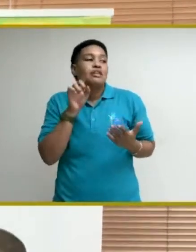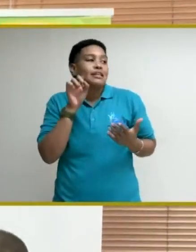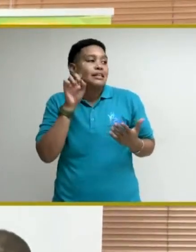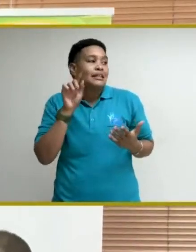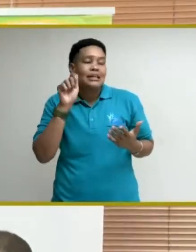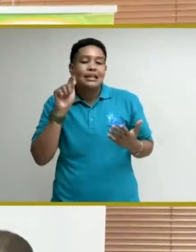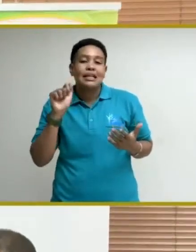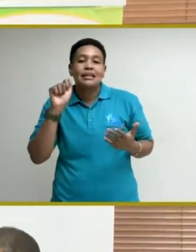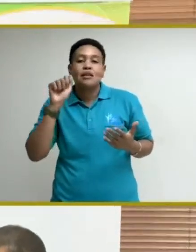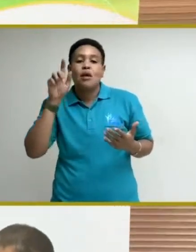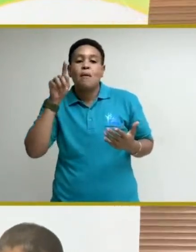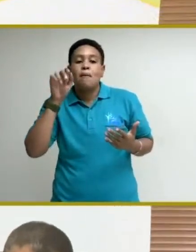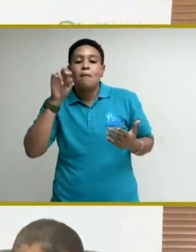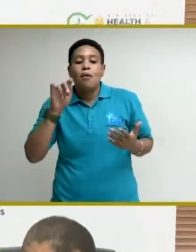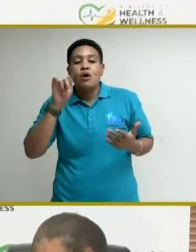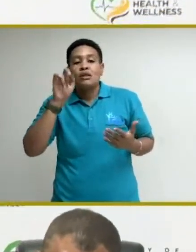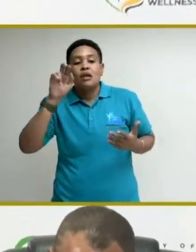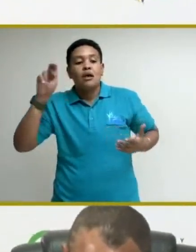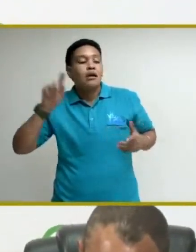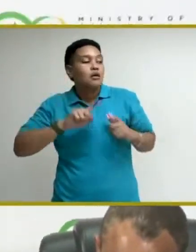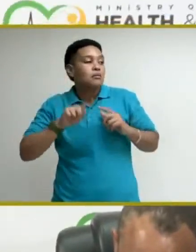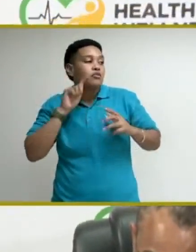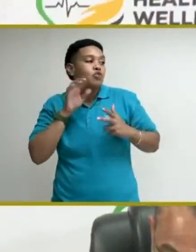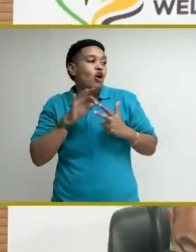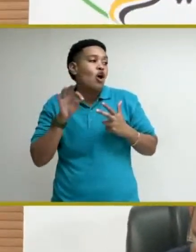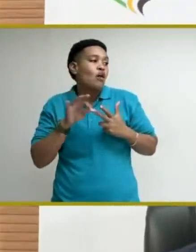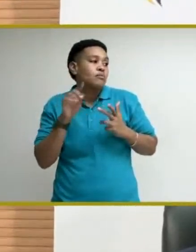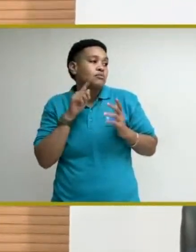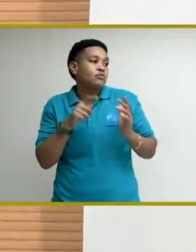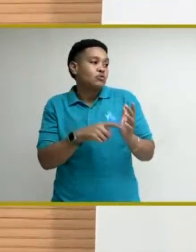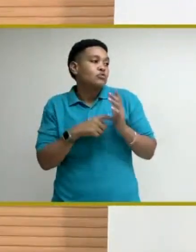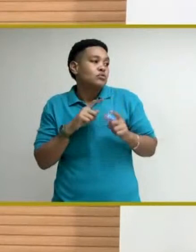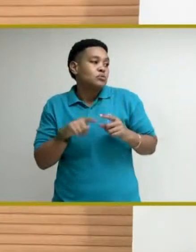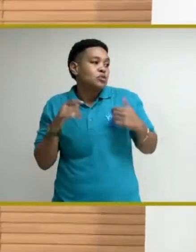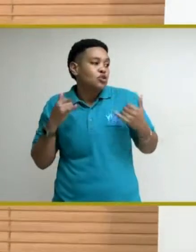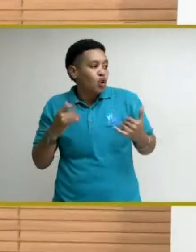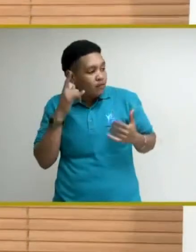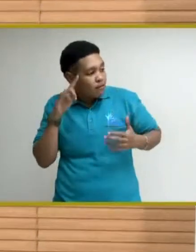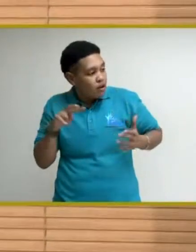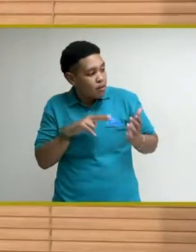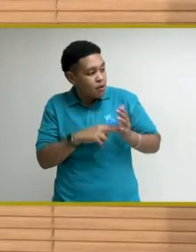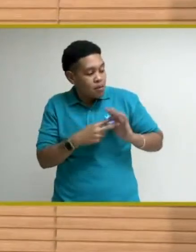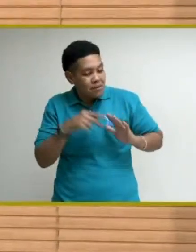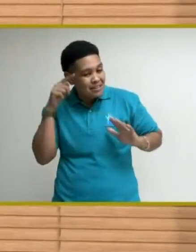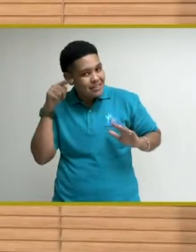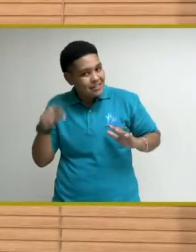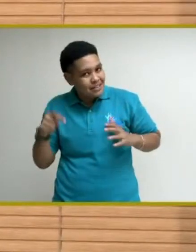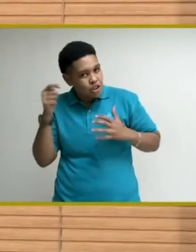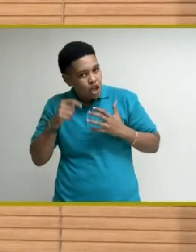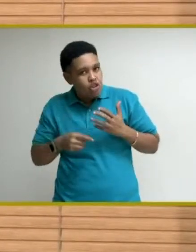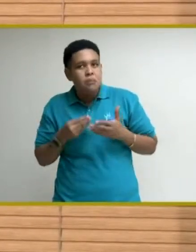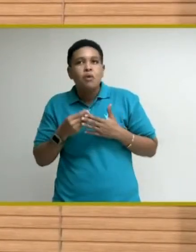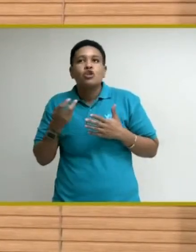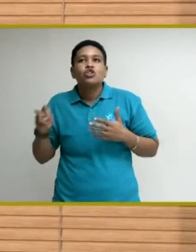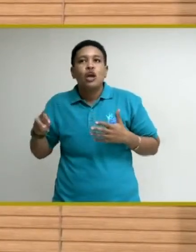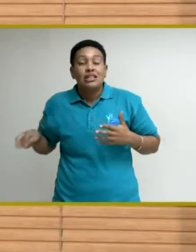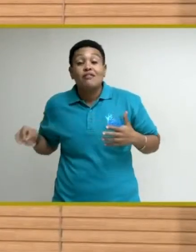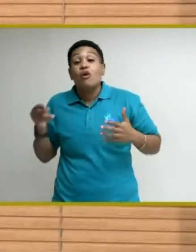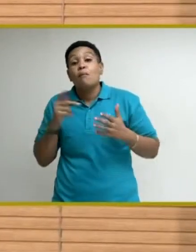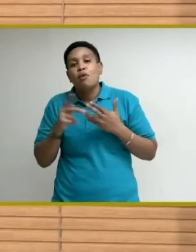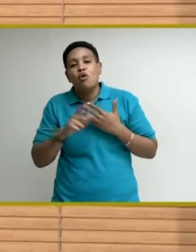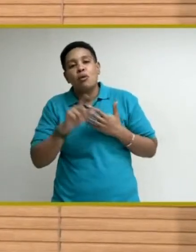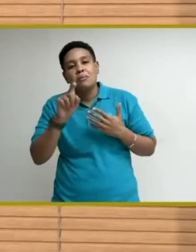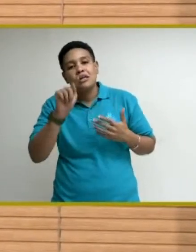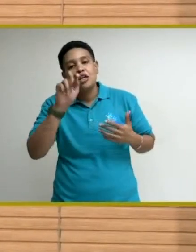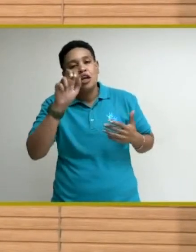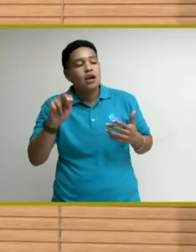point TRN, but it's an optional requirement. But now, for the purposes of this conditional cash transfer program, we